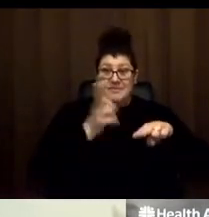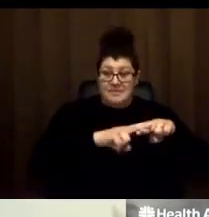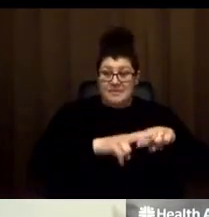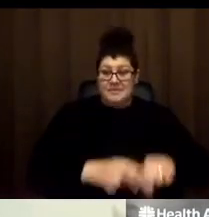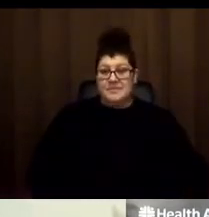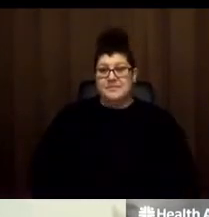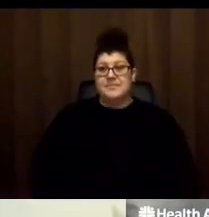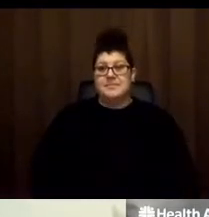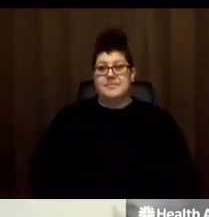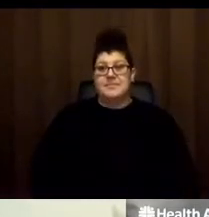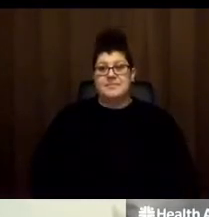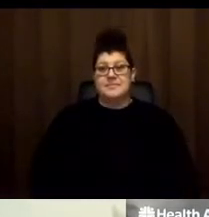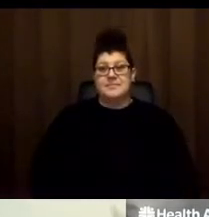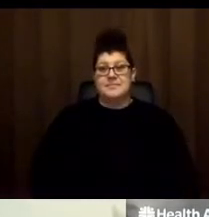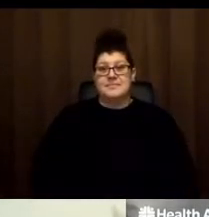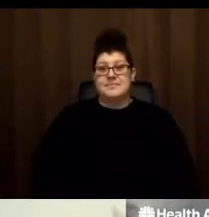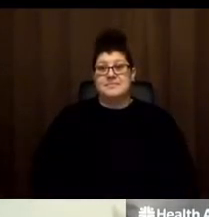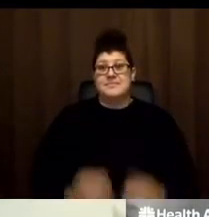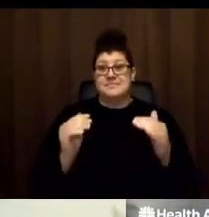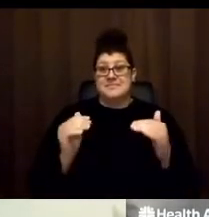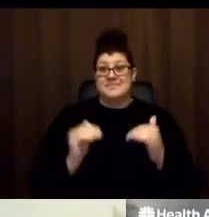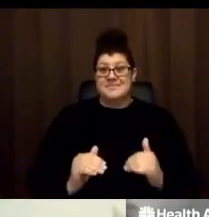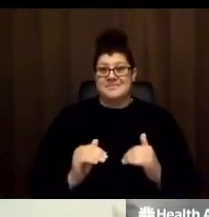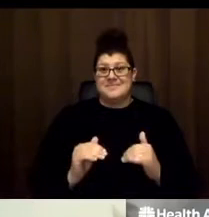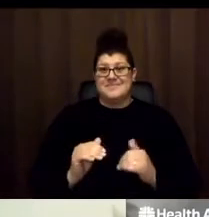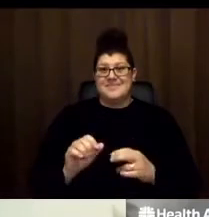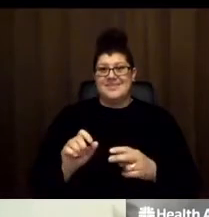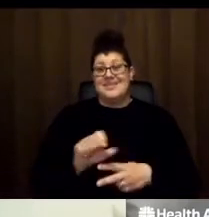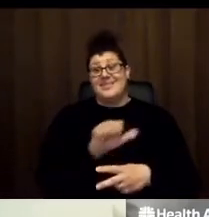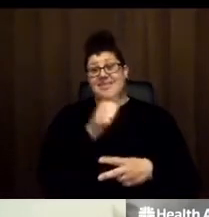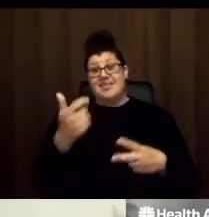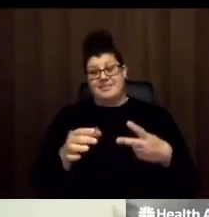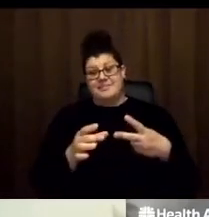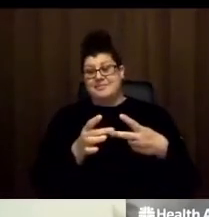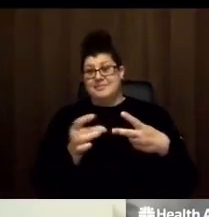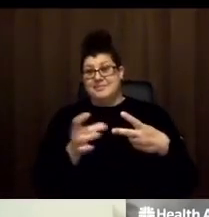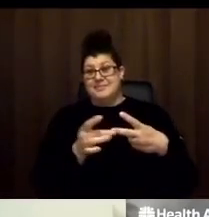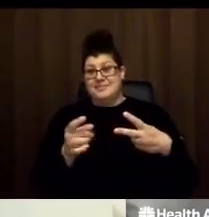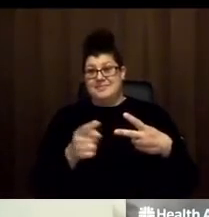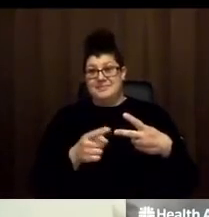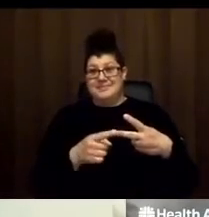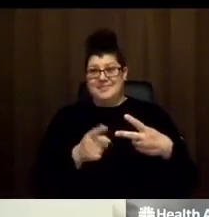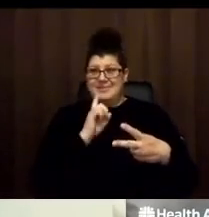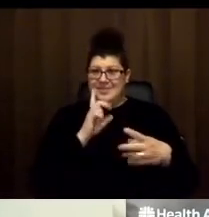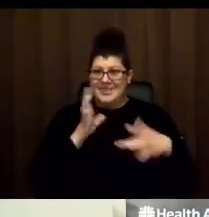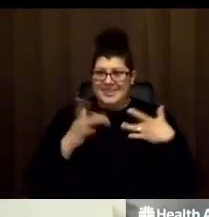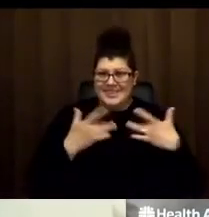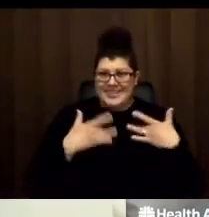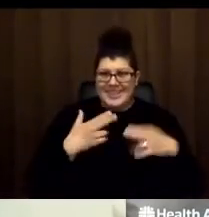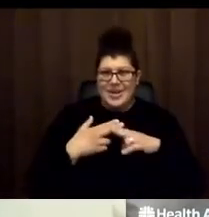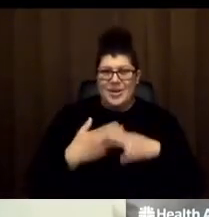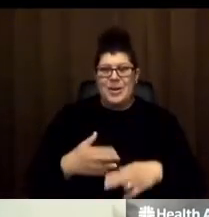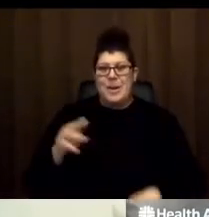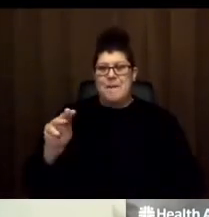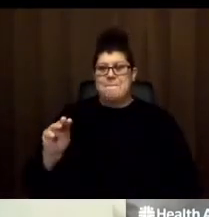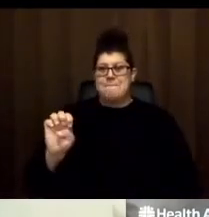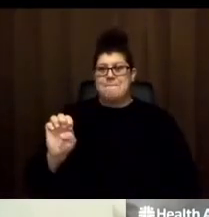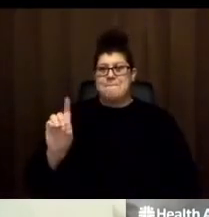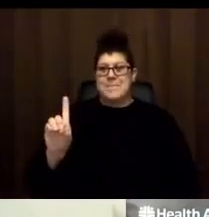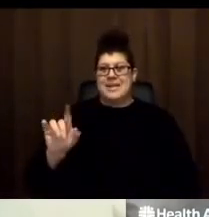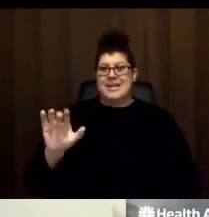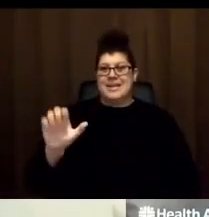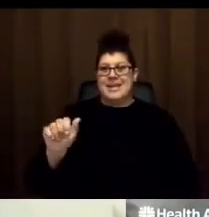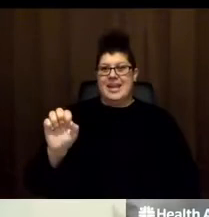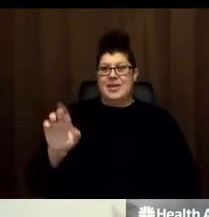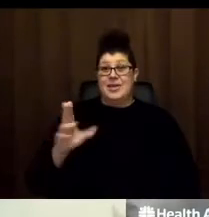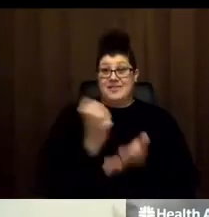So what's next? Well, this brings us to option two. Now, option two is exciting. It's called Medicare Advantage or Part C. And the